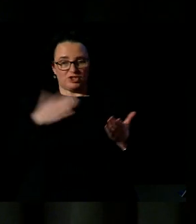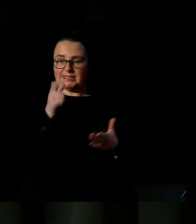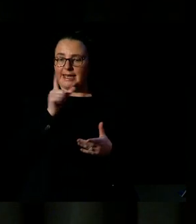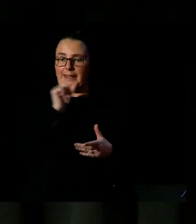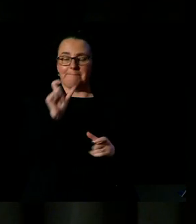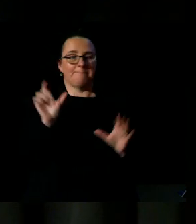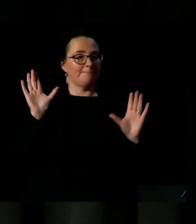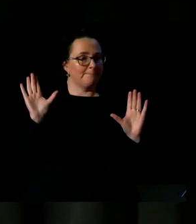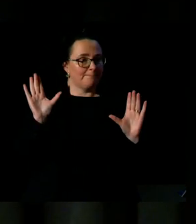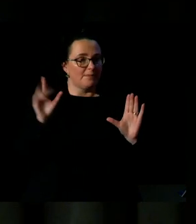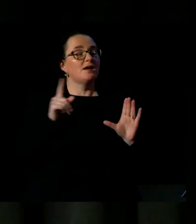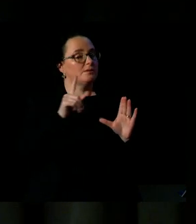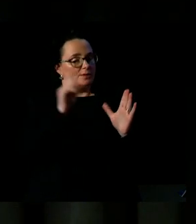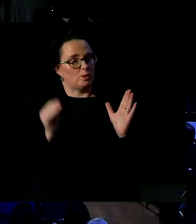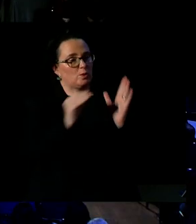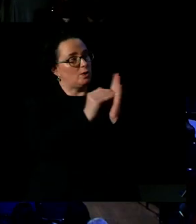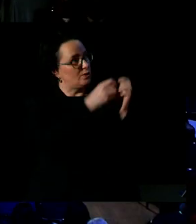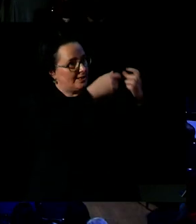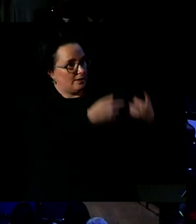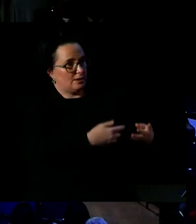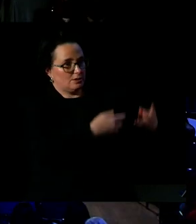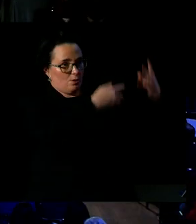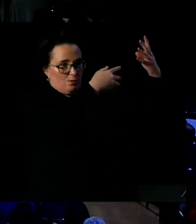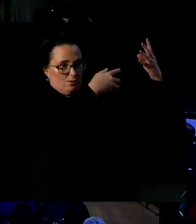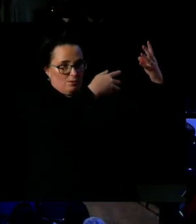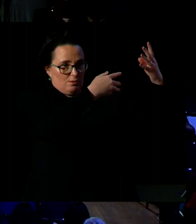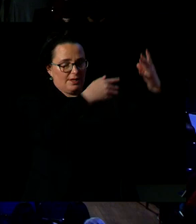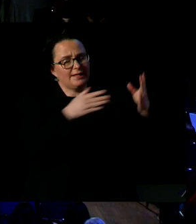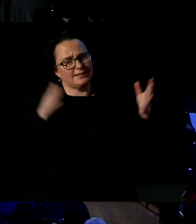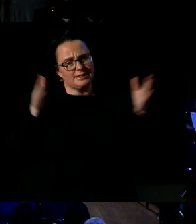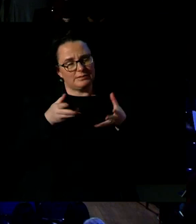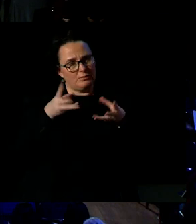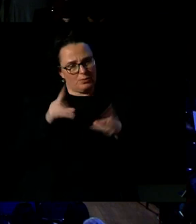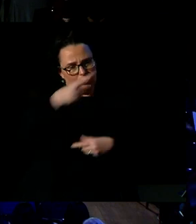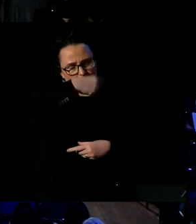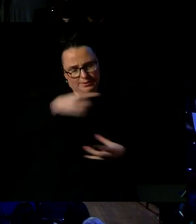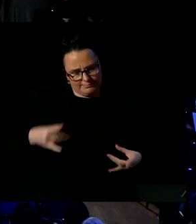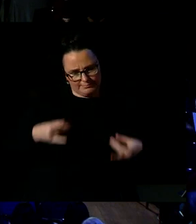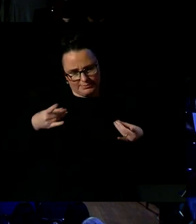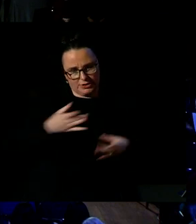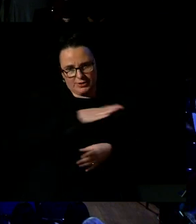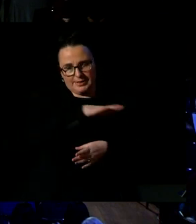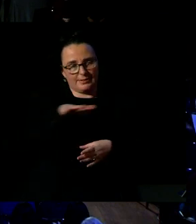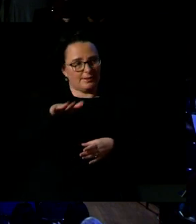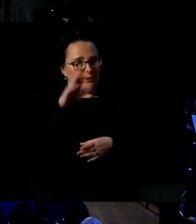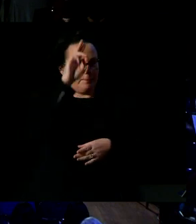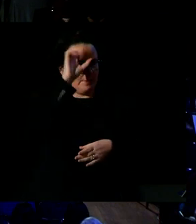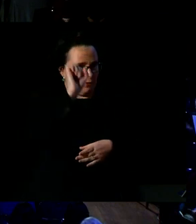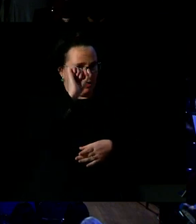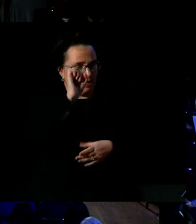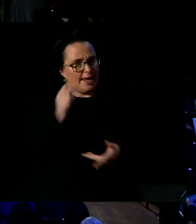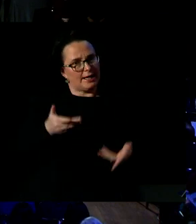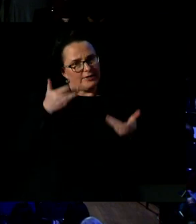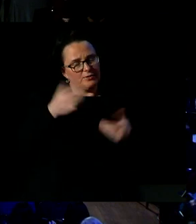are included in the scroll. In this small way, we honor their memory and give them a personal